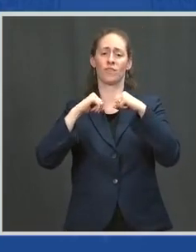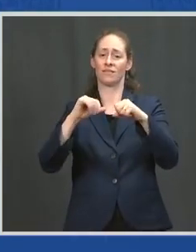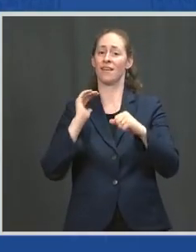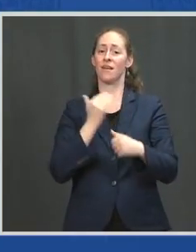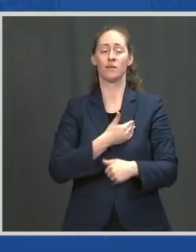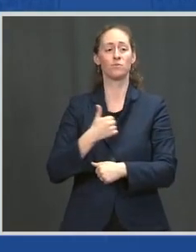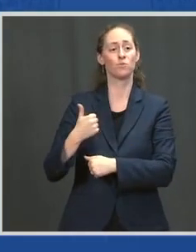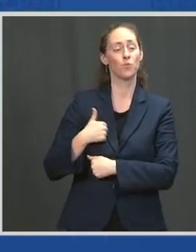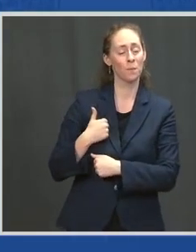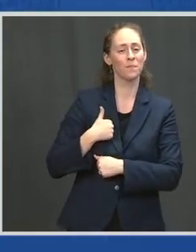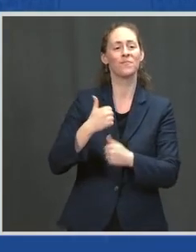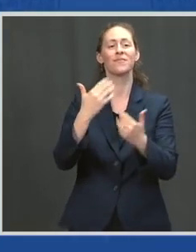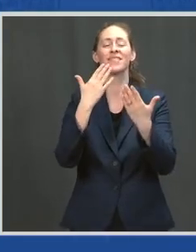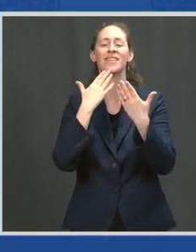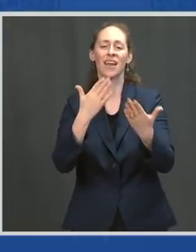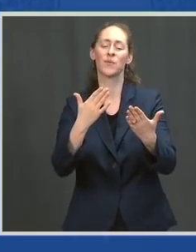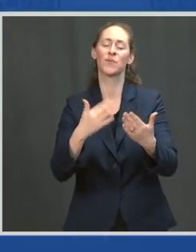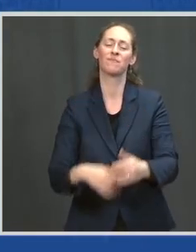much.